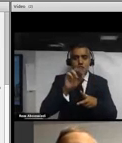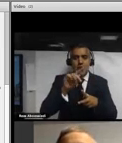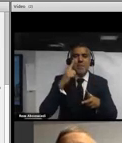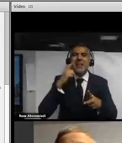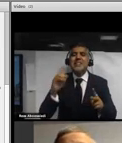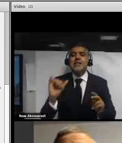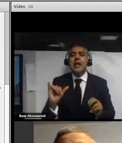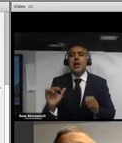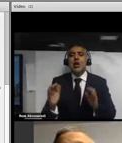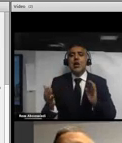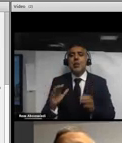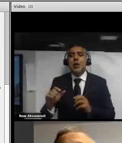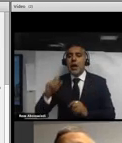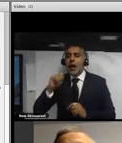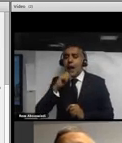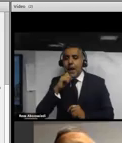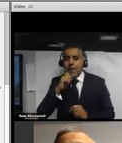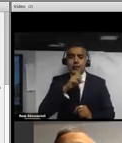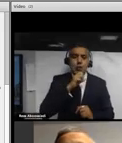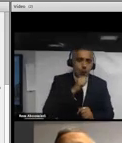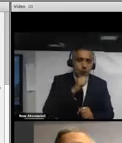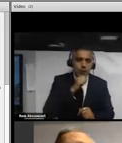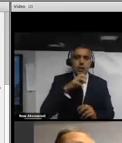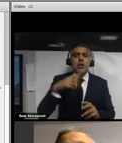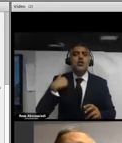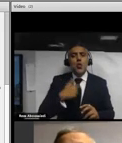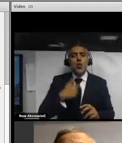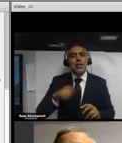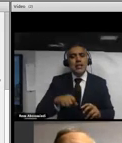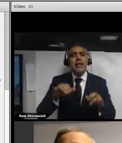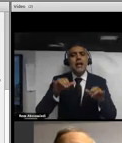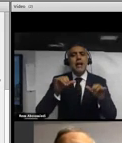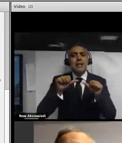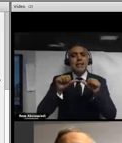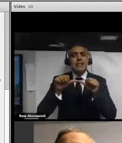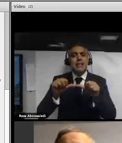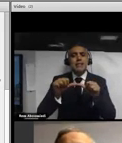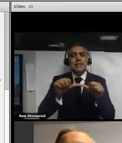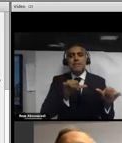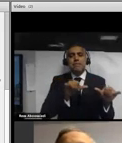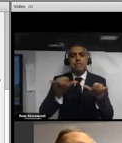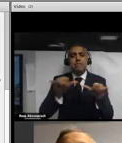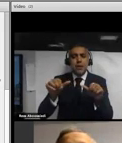to have a consistent, comparable measure of disability in order to make